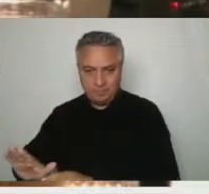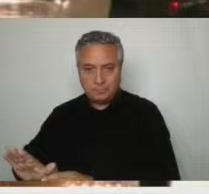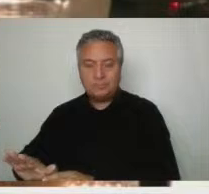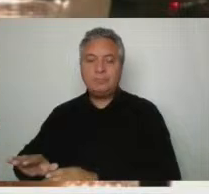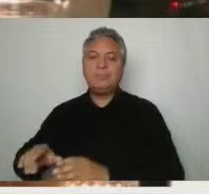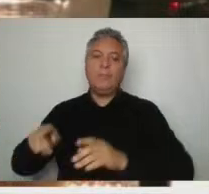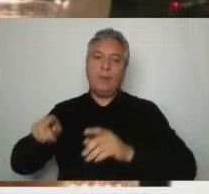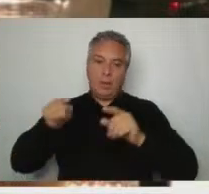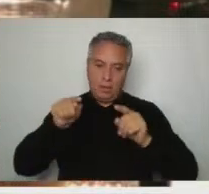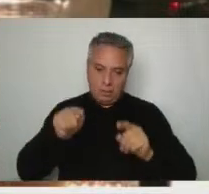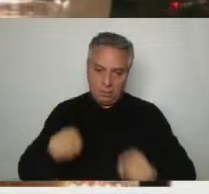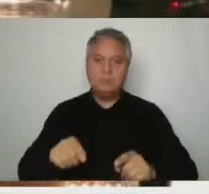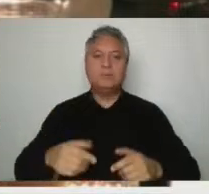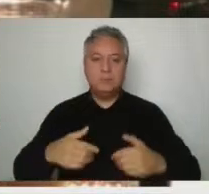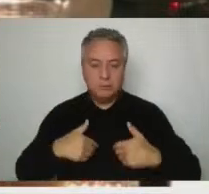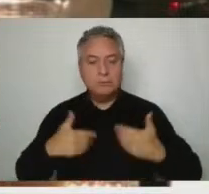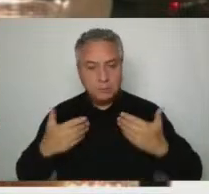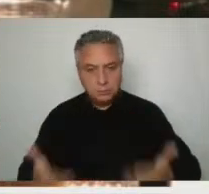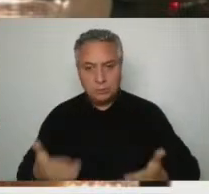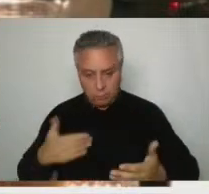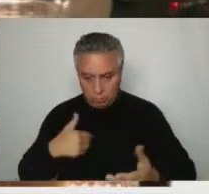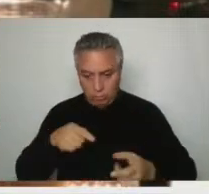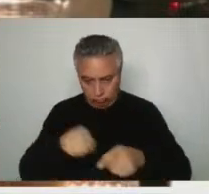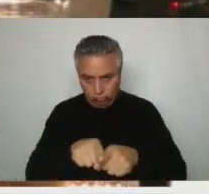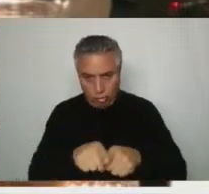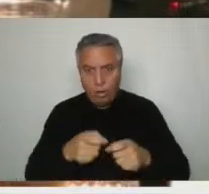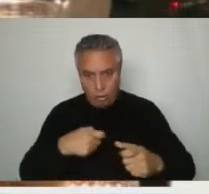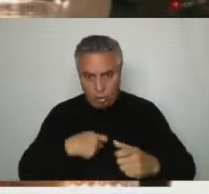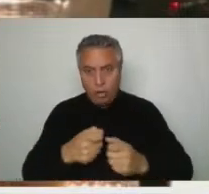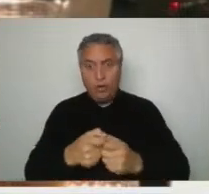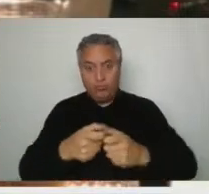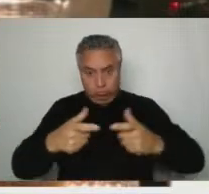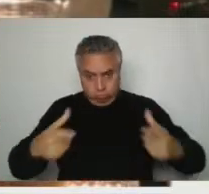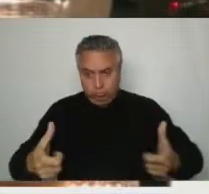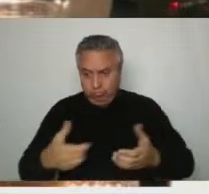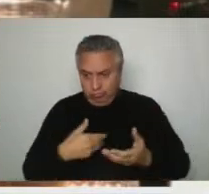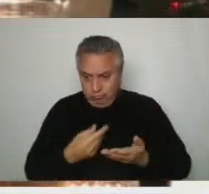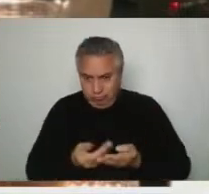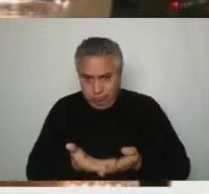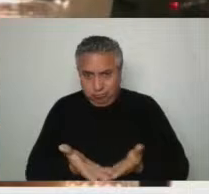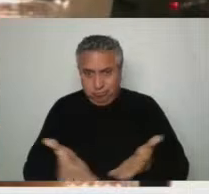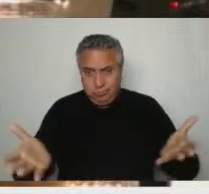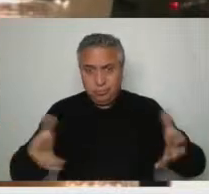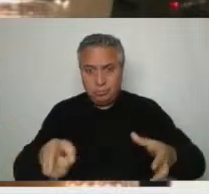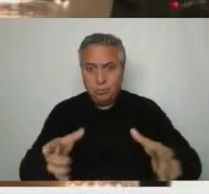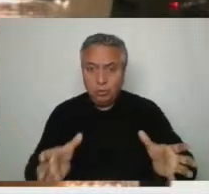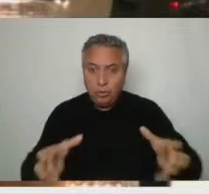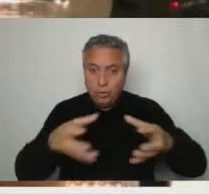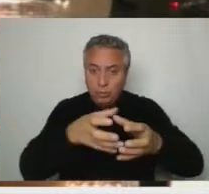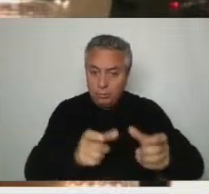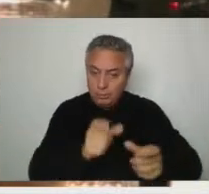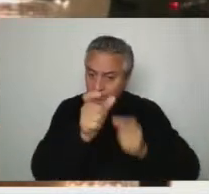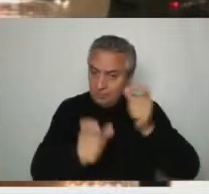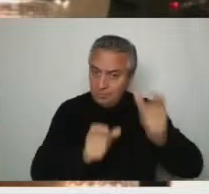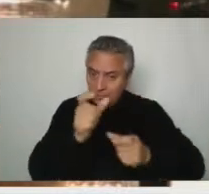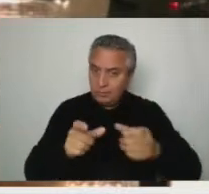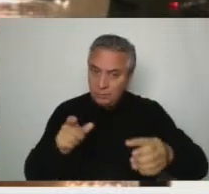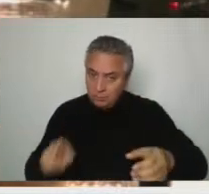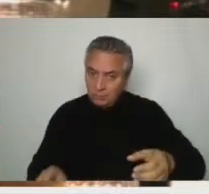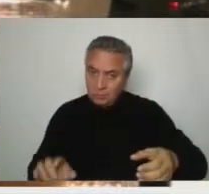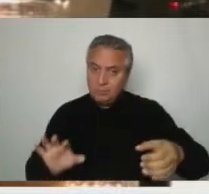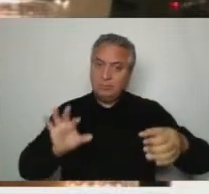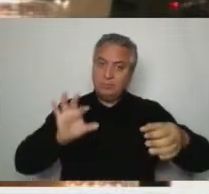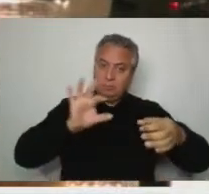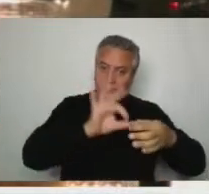in coverage in our primary care, both for the group of